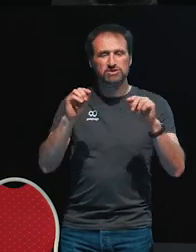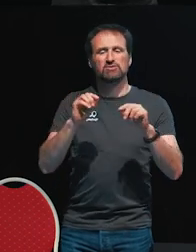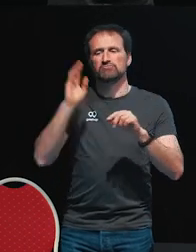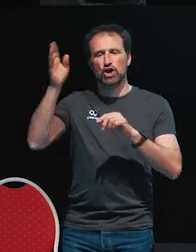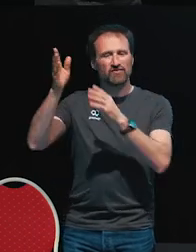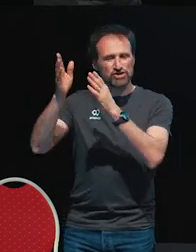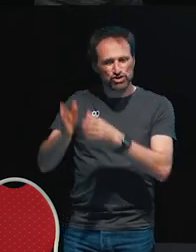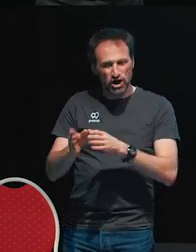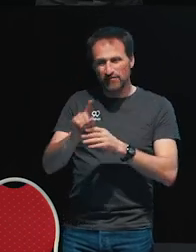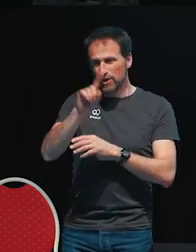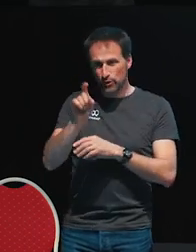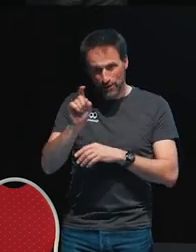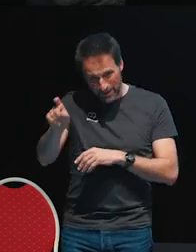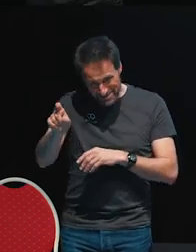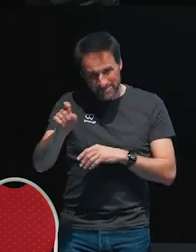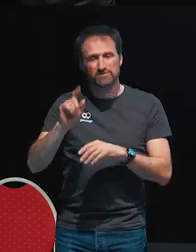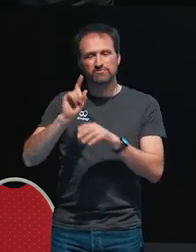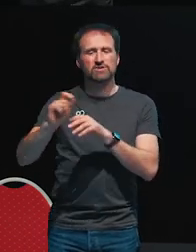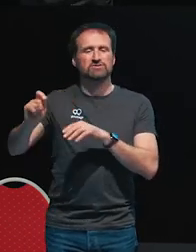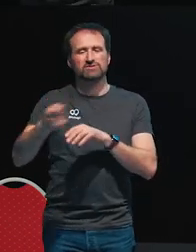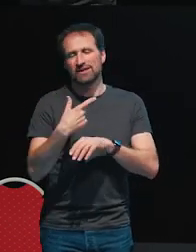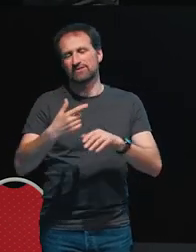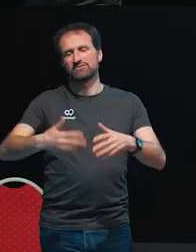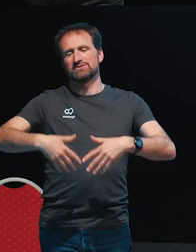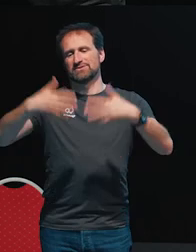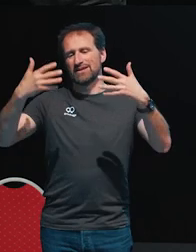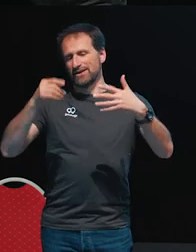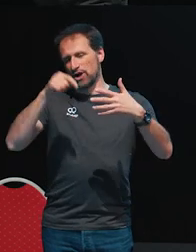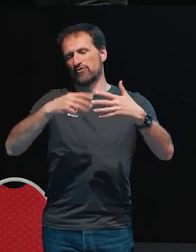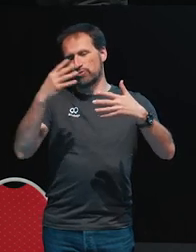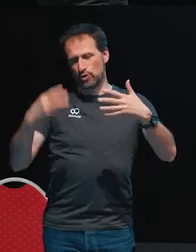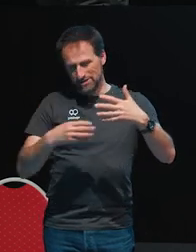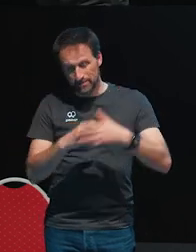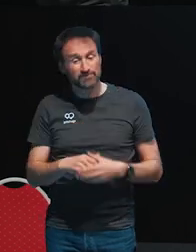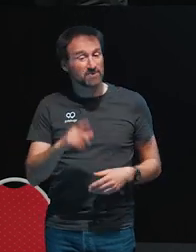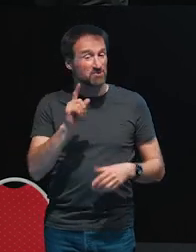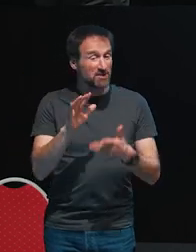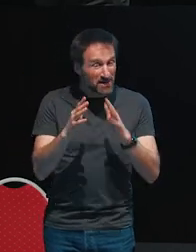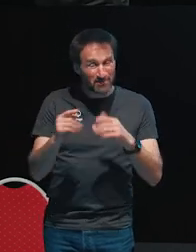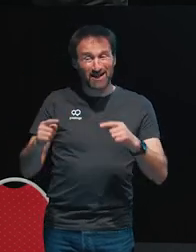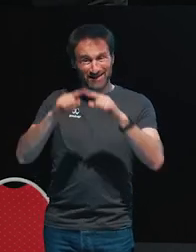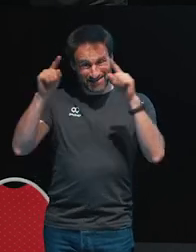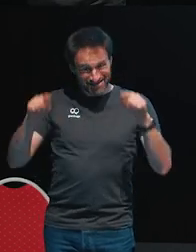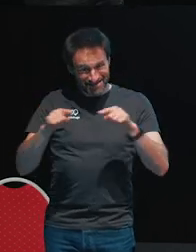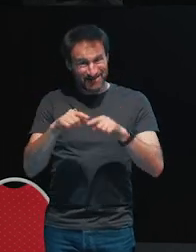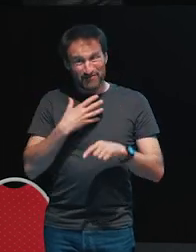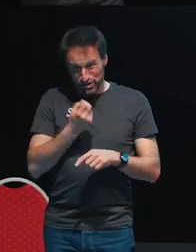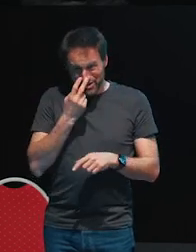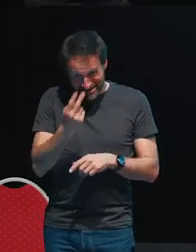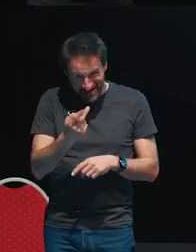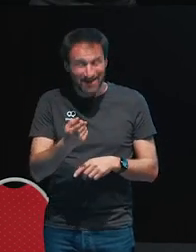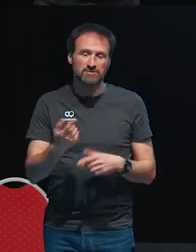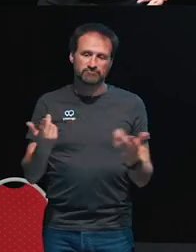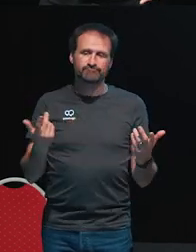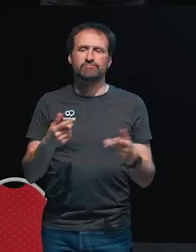that back to the browser, and the user sees that page. But sometimes the page the user wants to see is protected. The user needs to authenticate, needs to